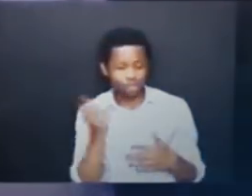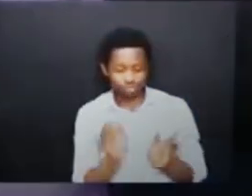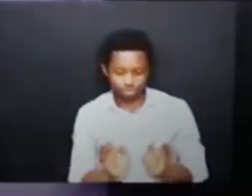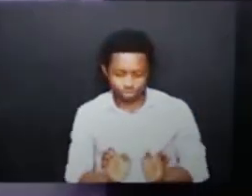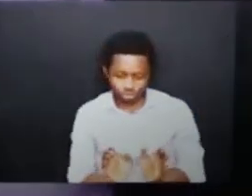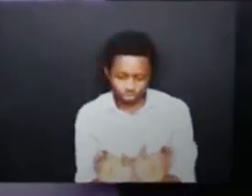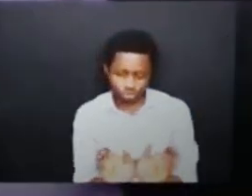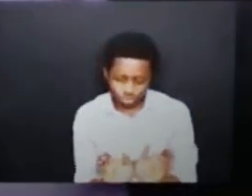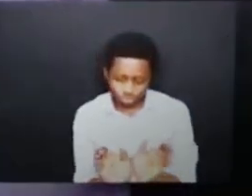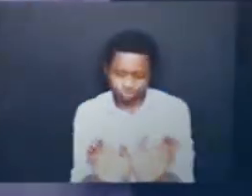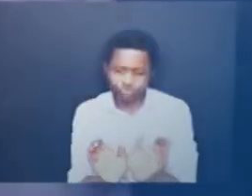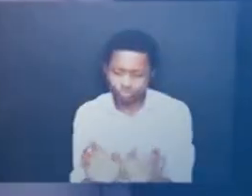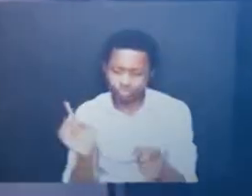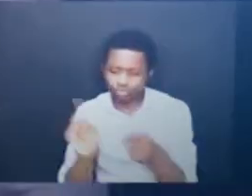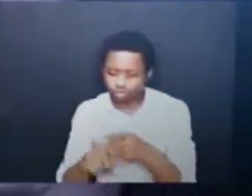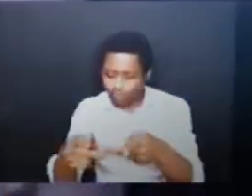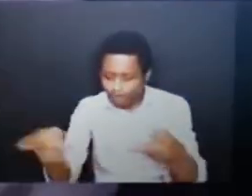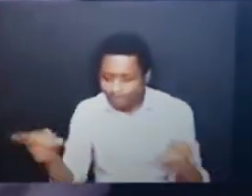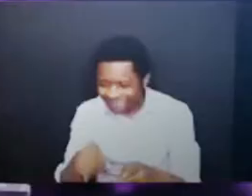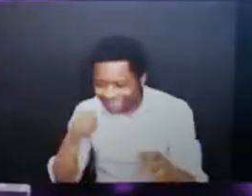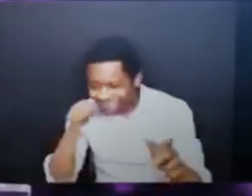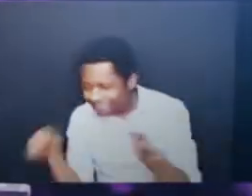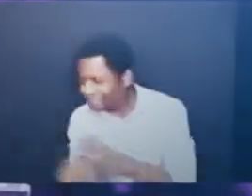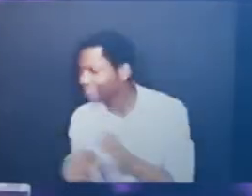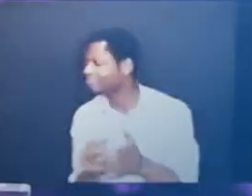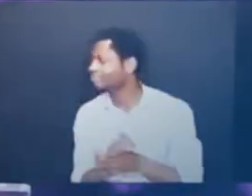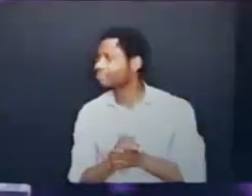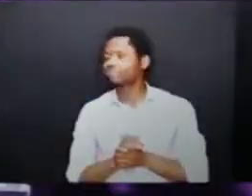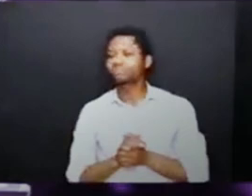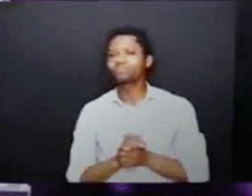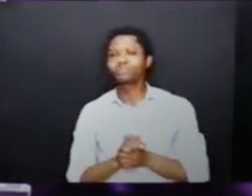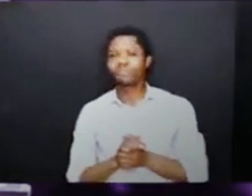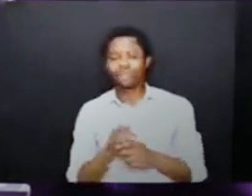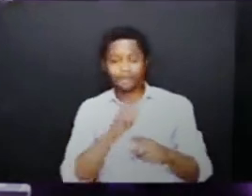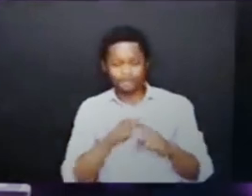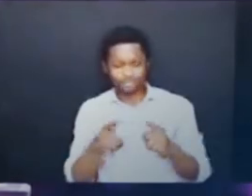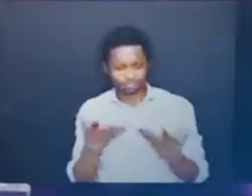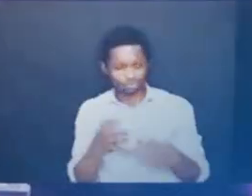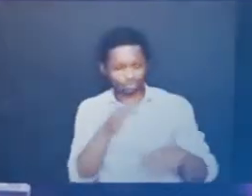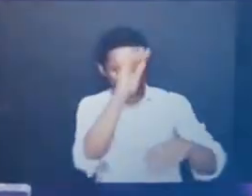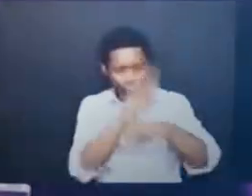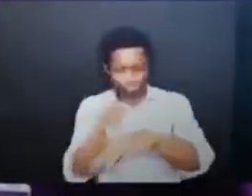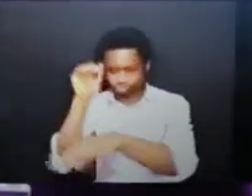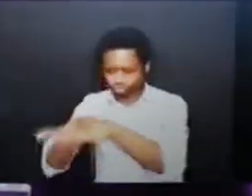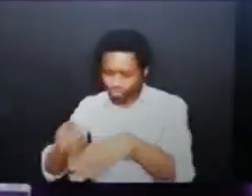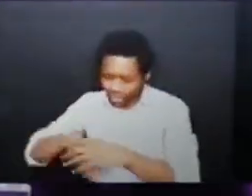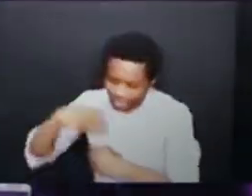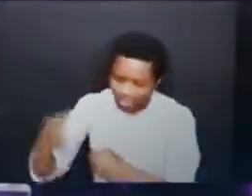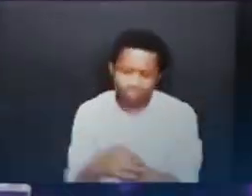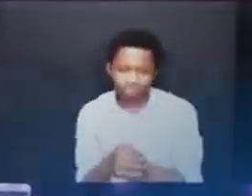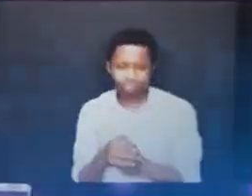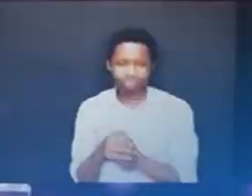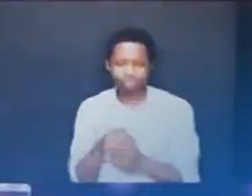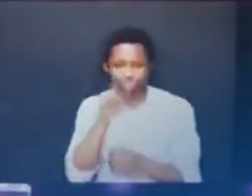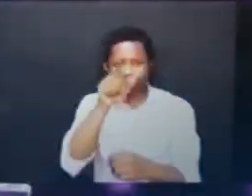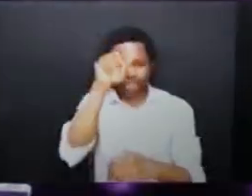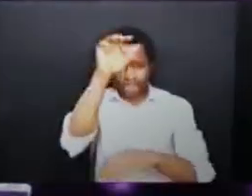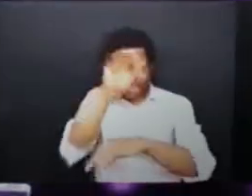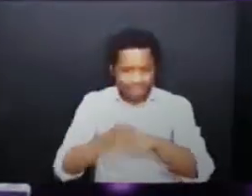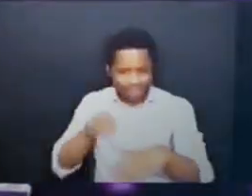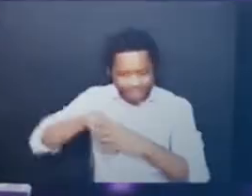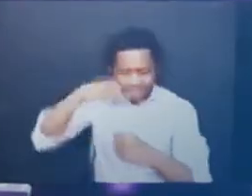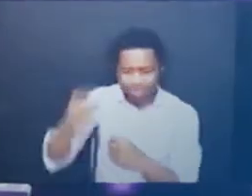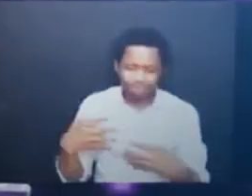hiding place. But I want to call you out. Come out from where you are